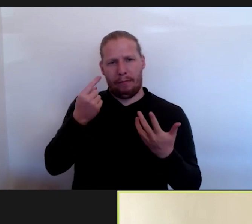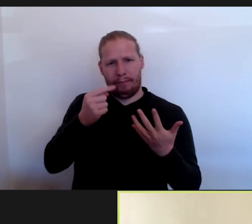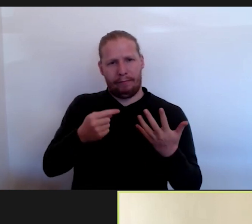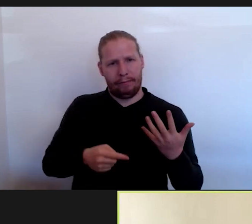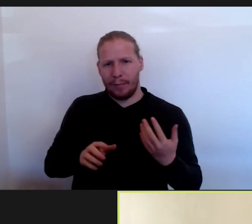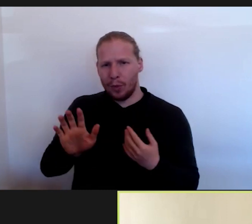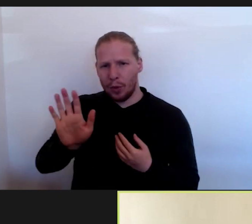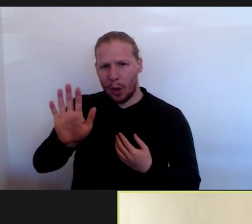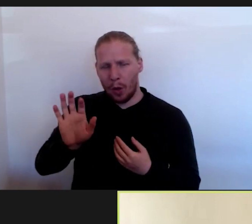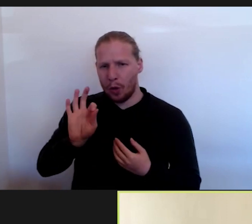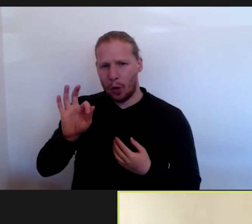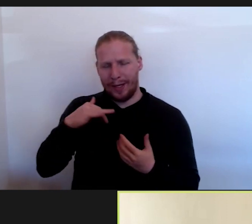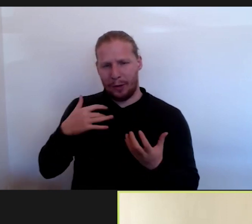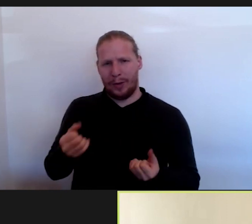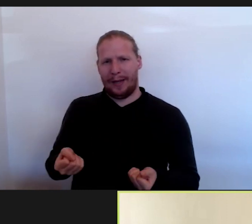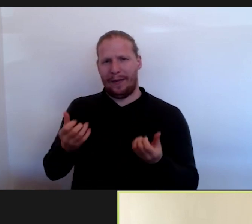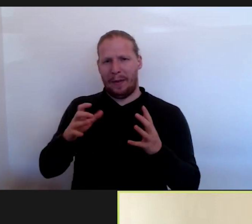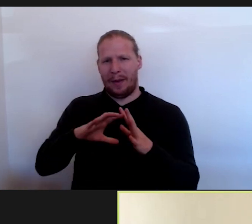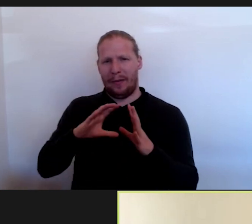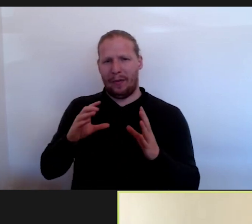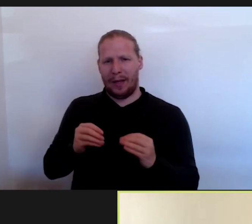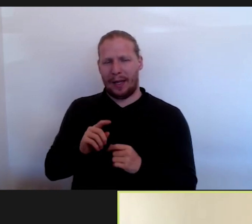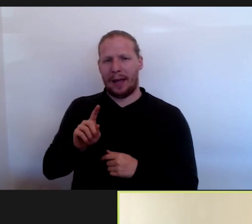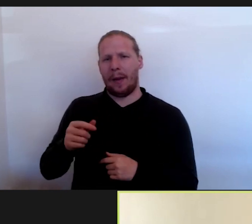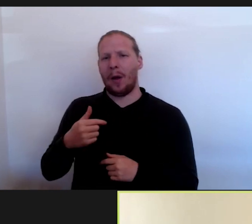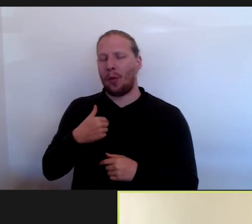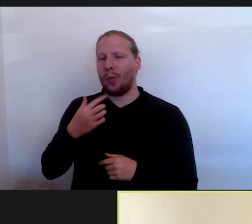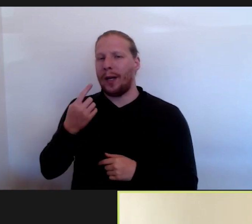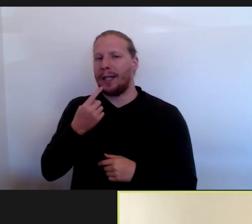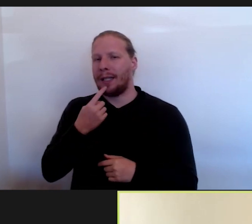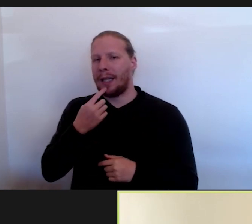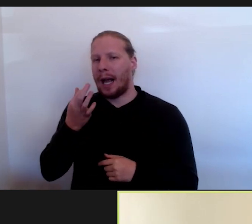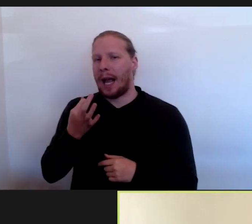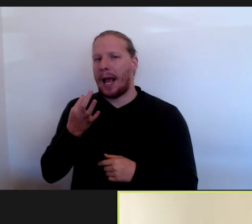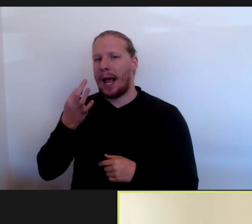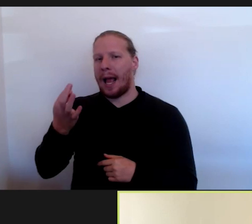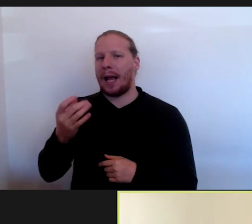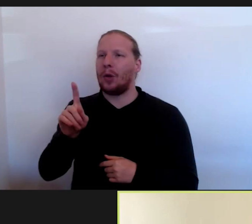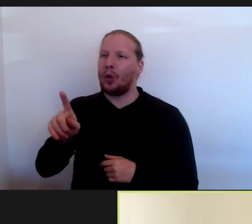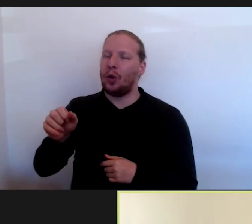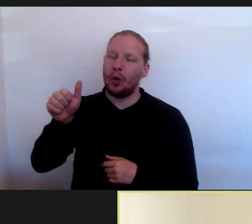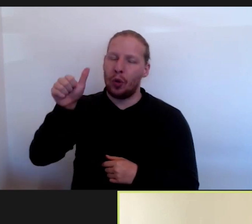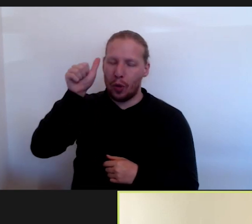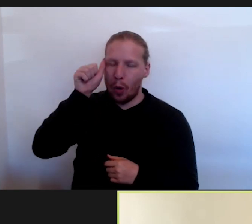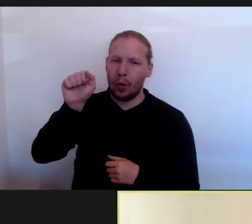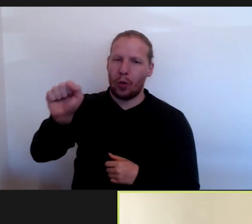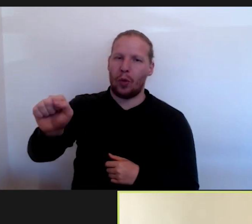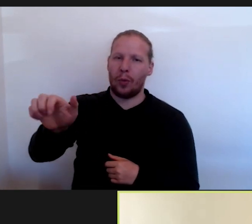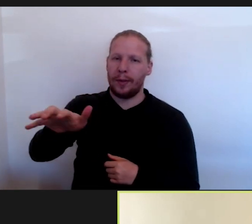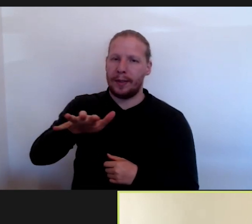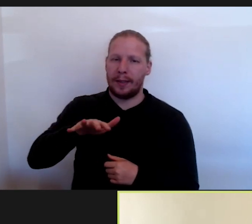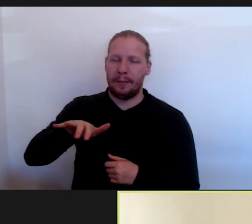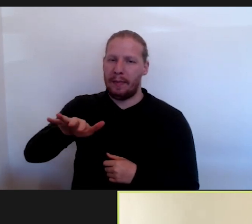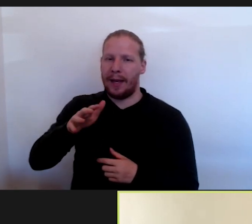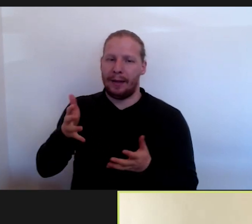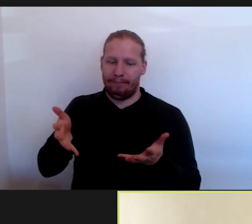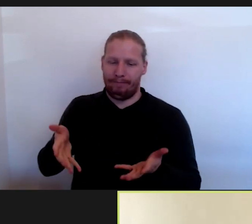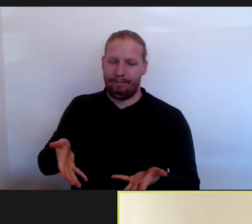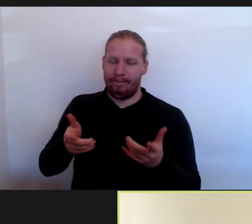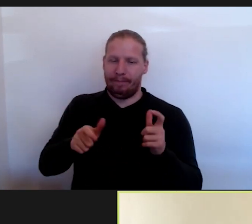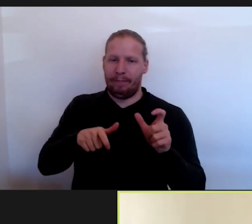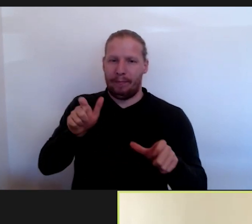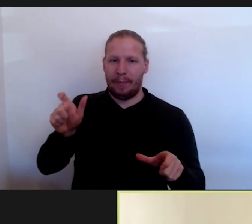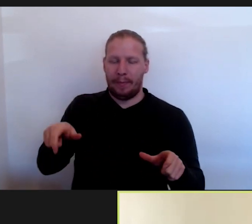no, you don't have to compromise. The only thing that we request is that know your space and let the people be where they need to